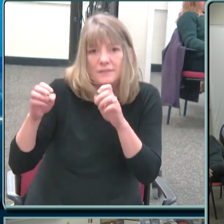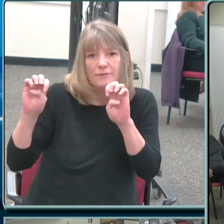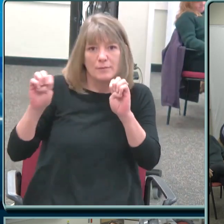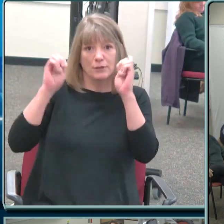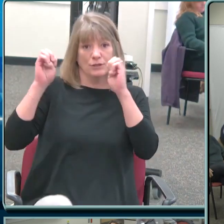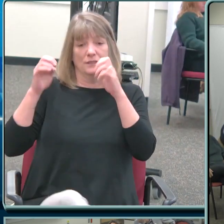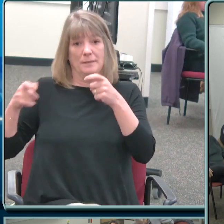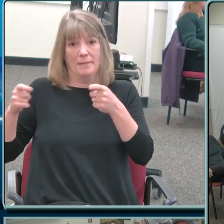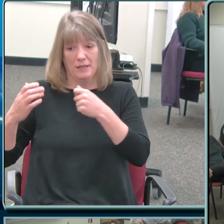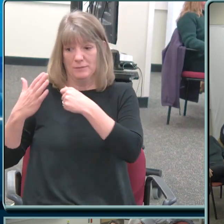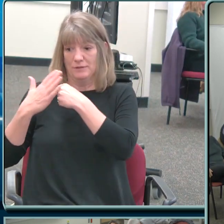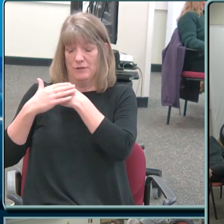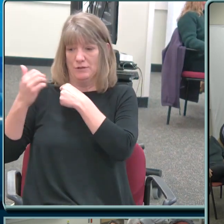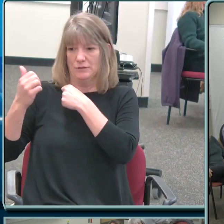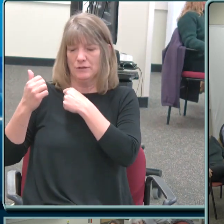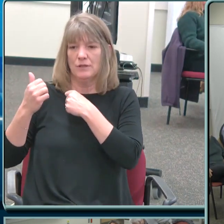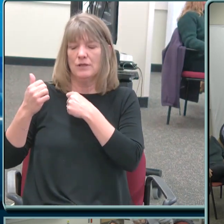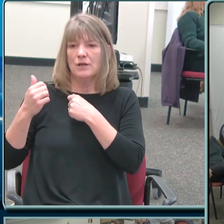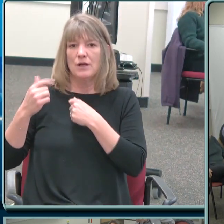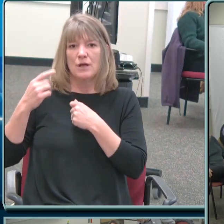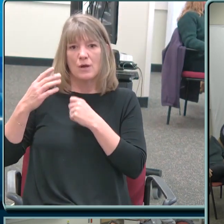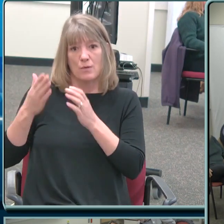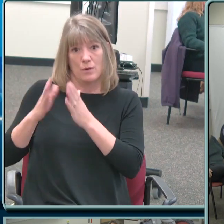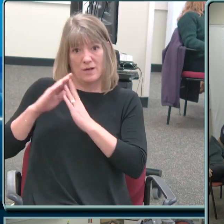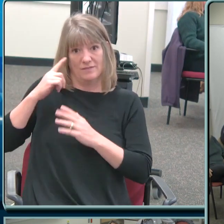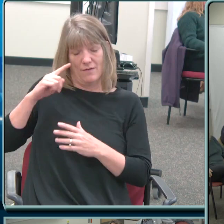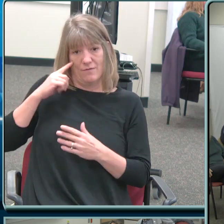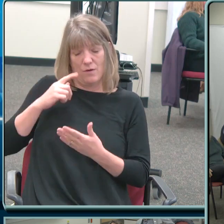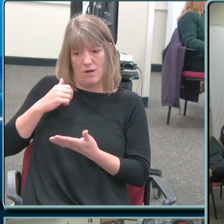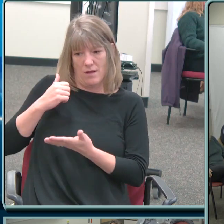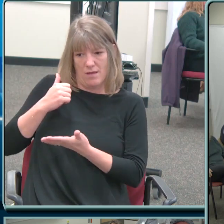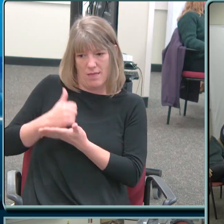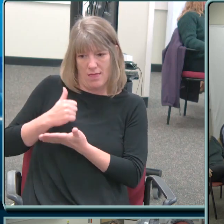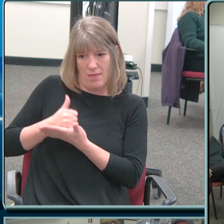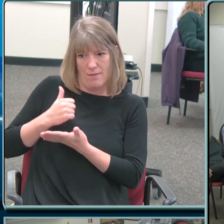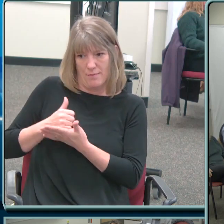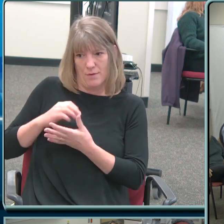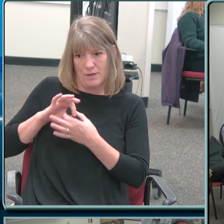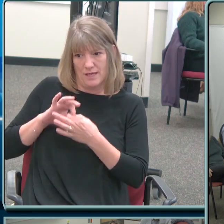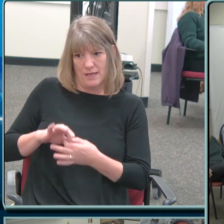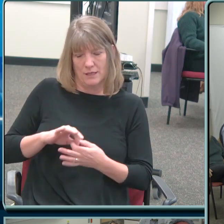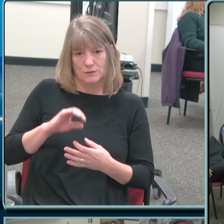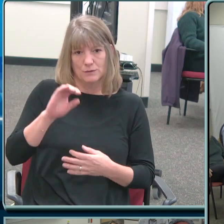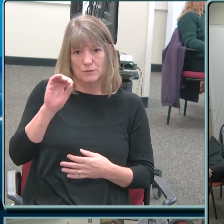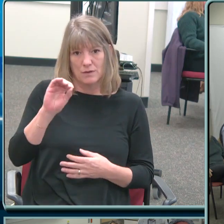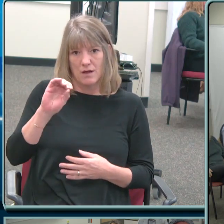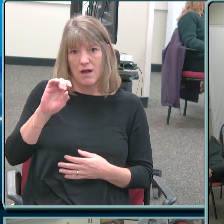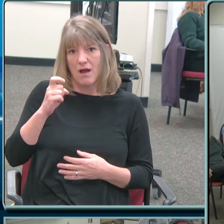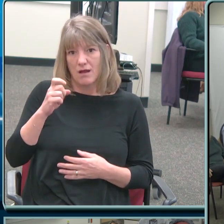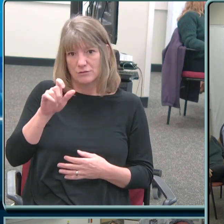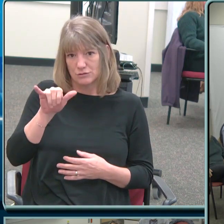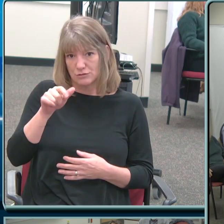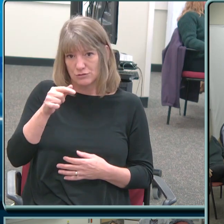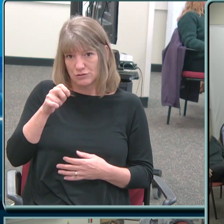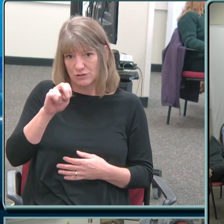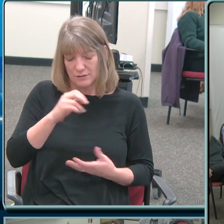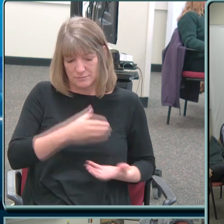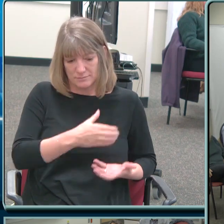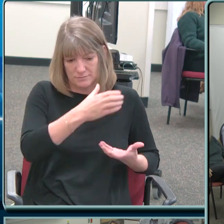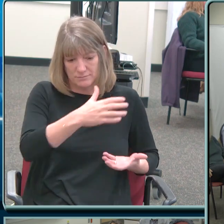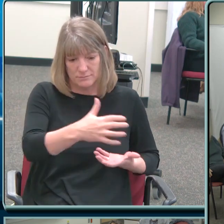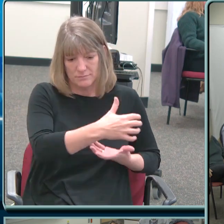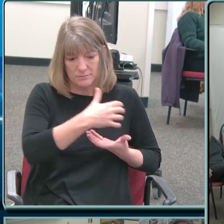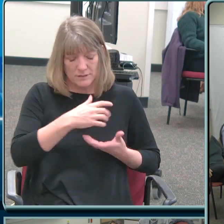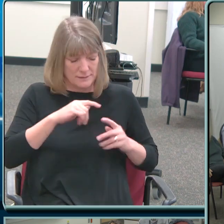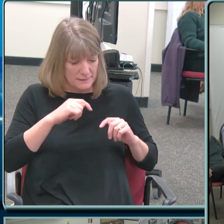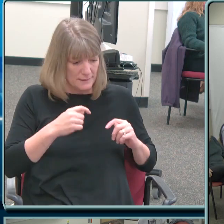the request at first came for assistance with obtaining bottles of oxygen. So we did work with our